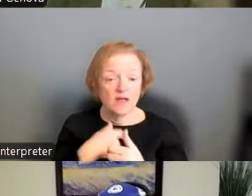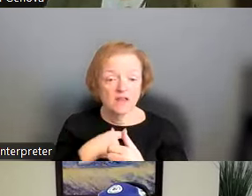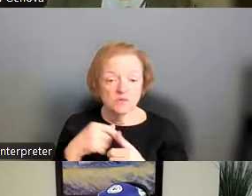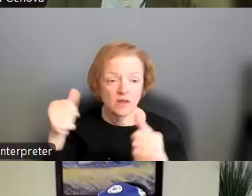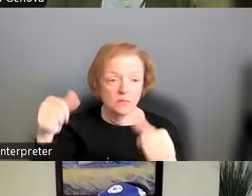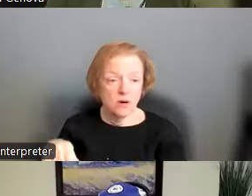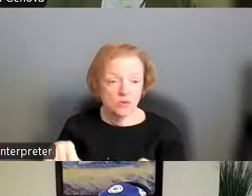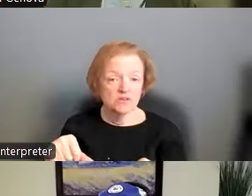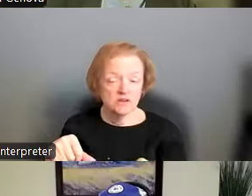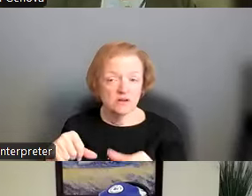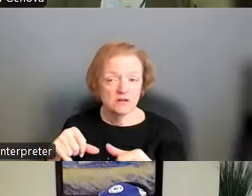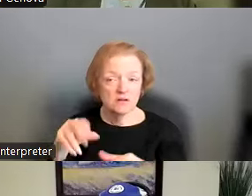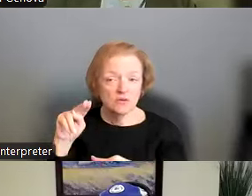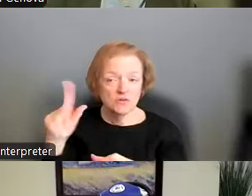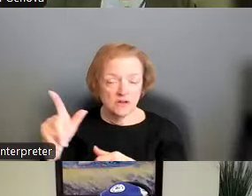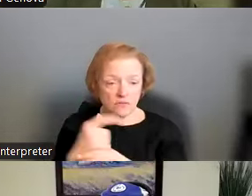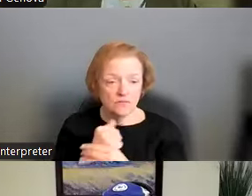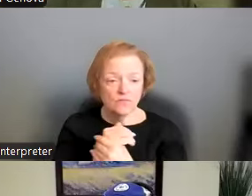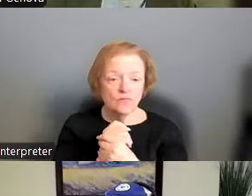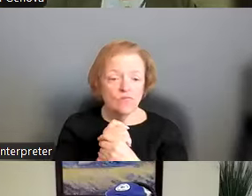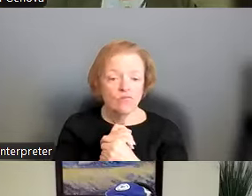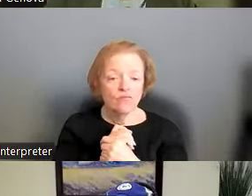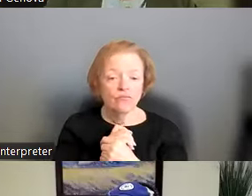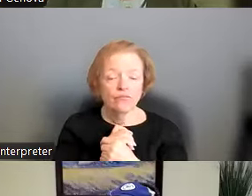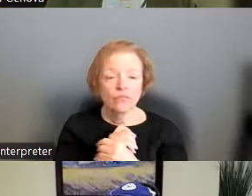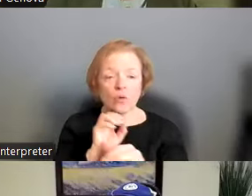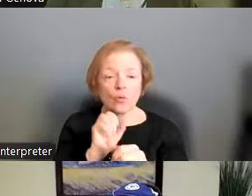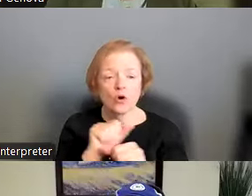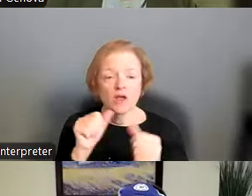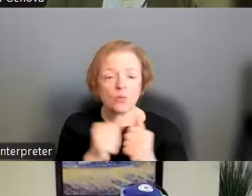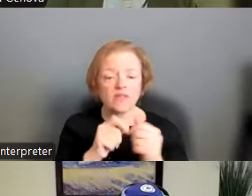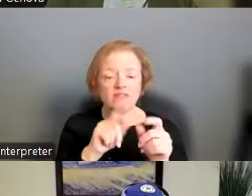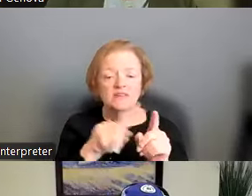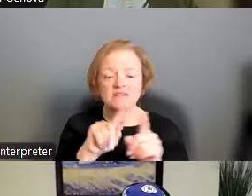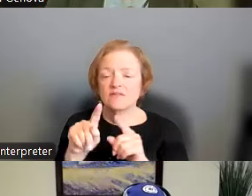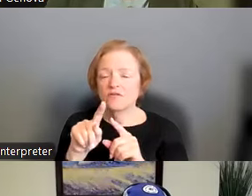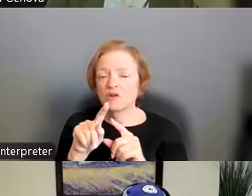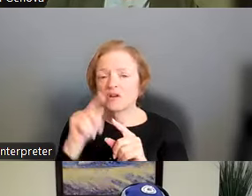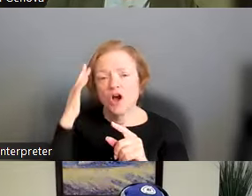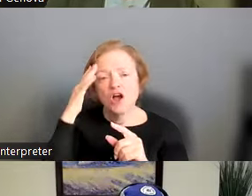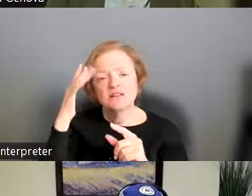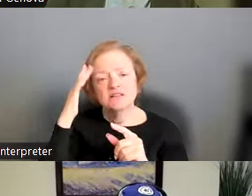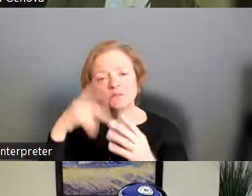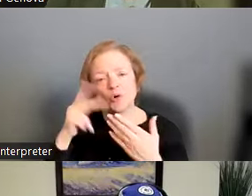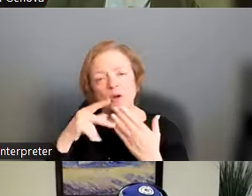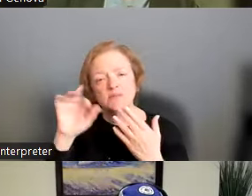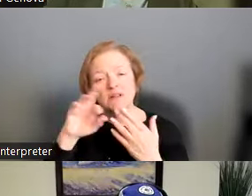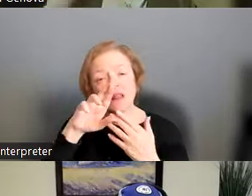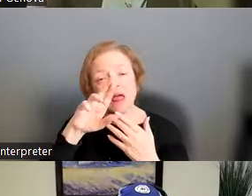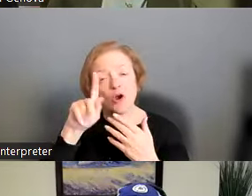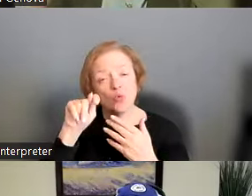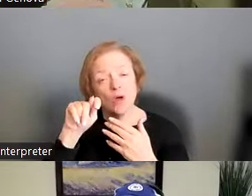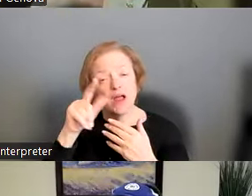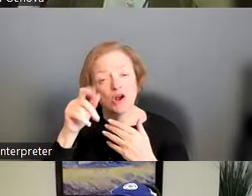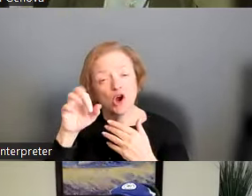Are you partnering with a university autism support programs such as Rutgers? Do you participate with others? We do